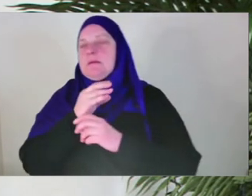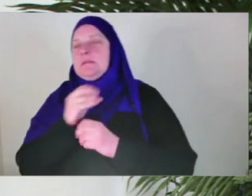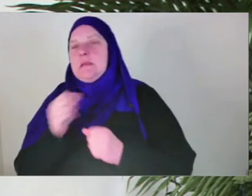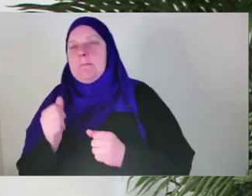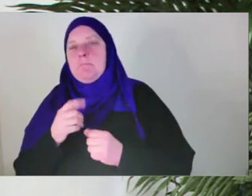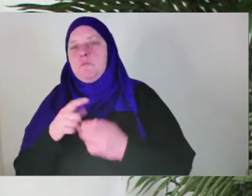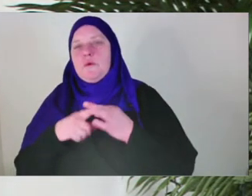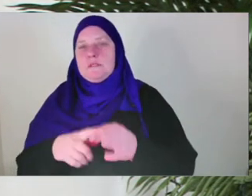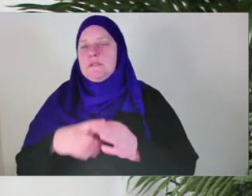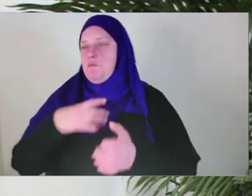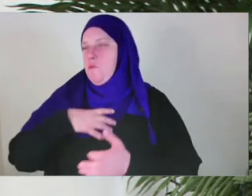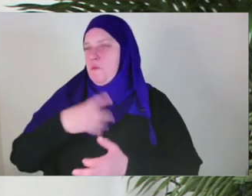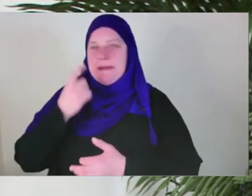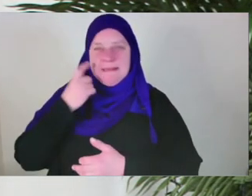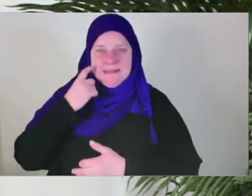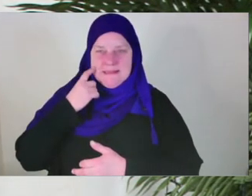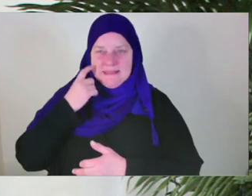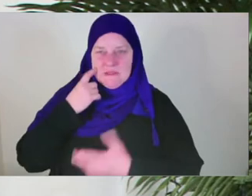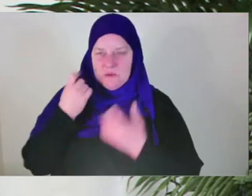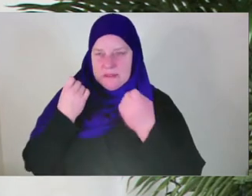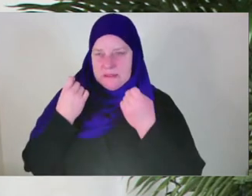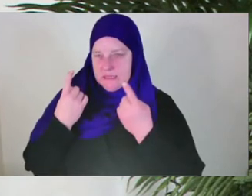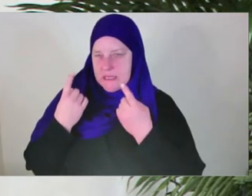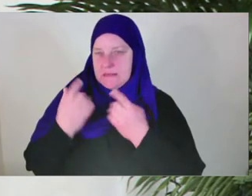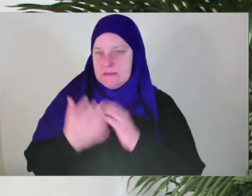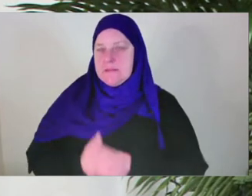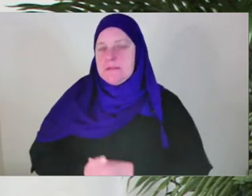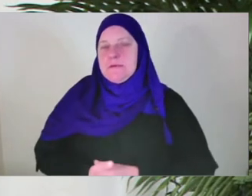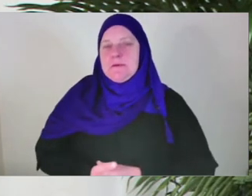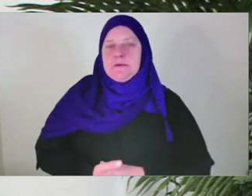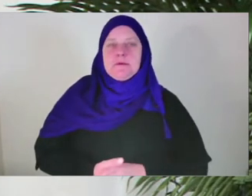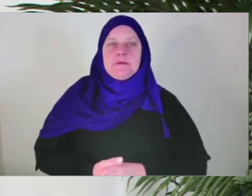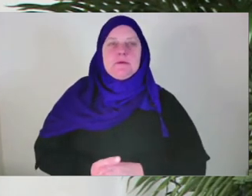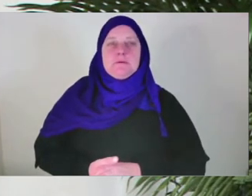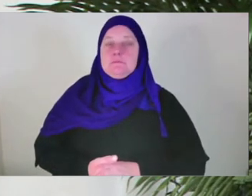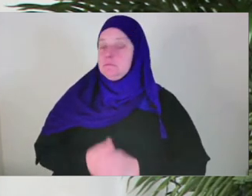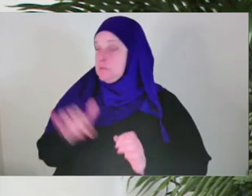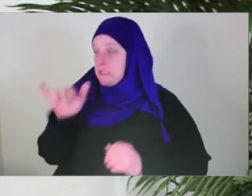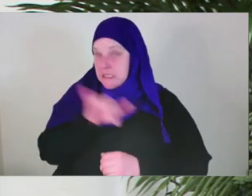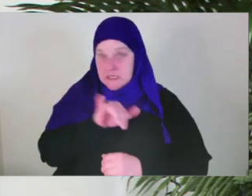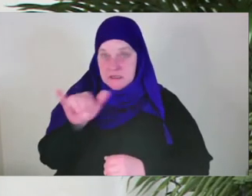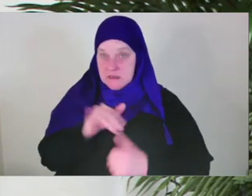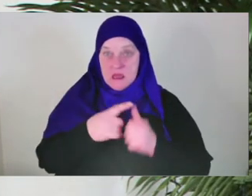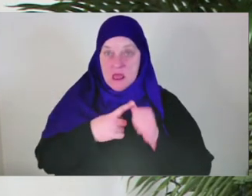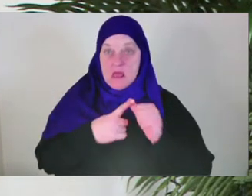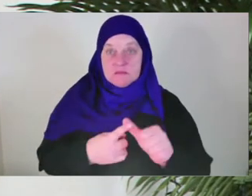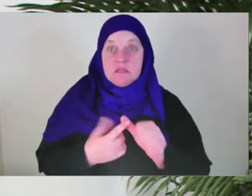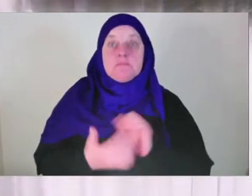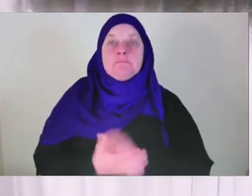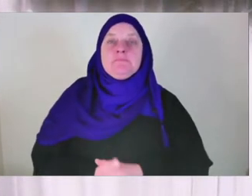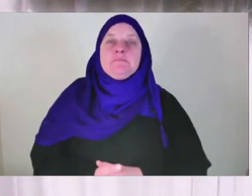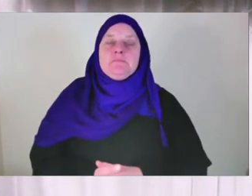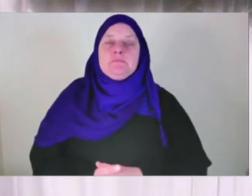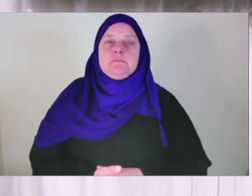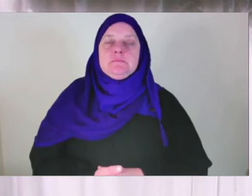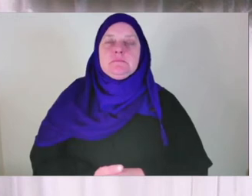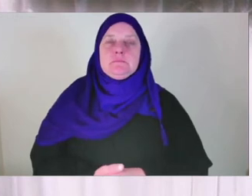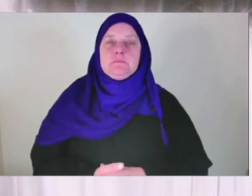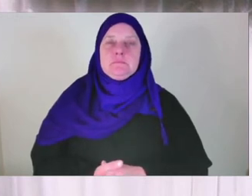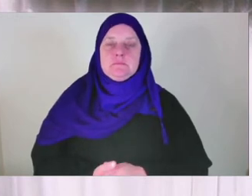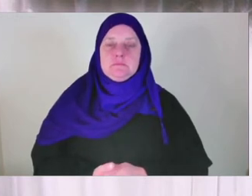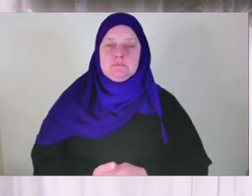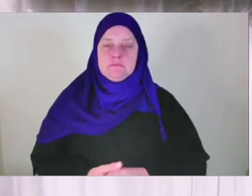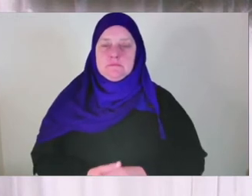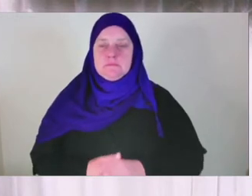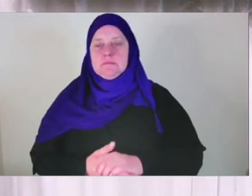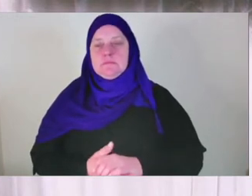Let me start with either yourself or Sheikh Mansour, and with the fatawa